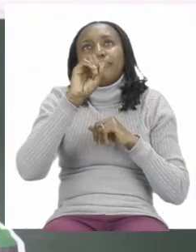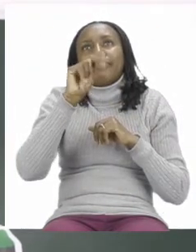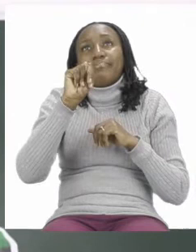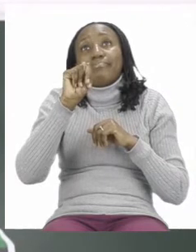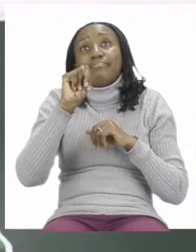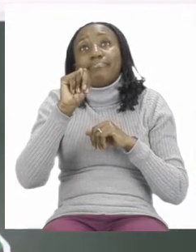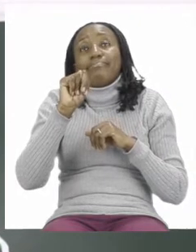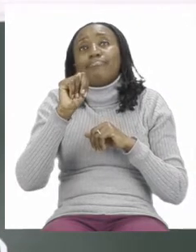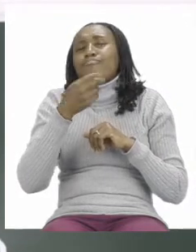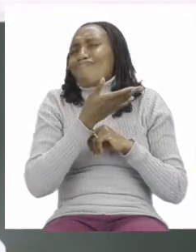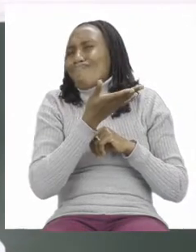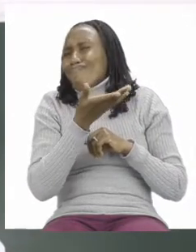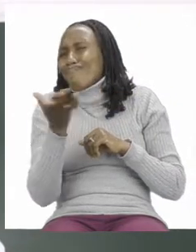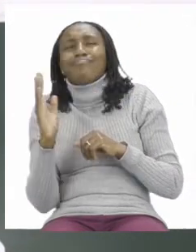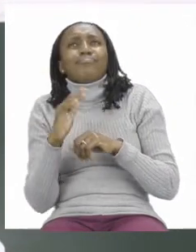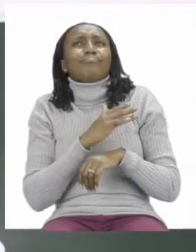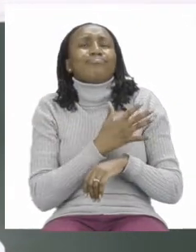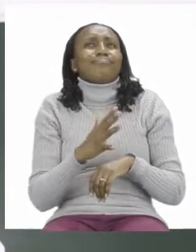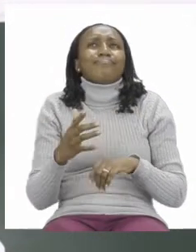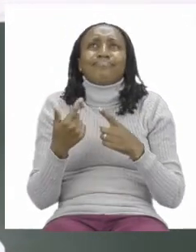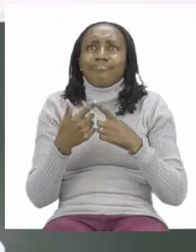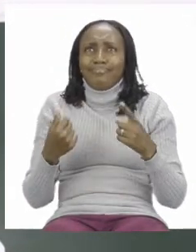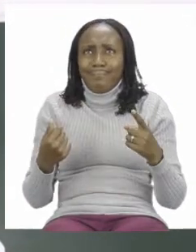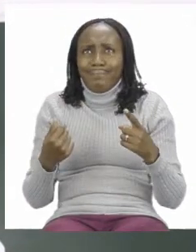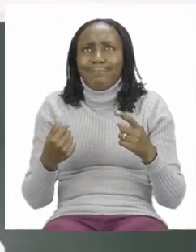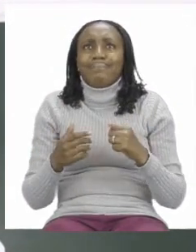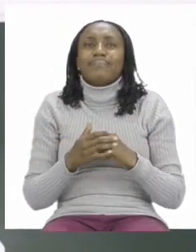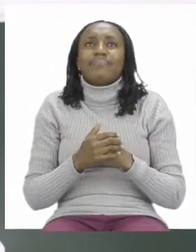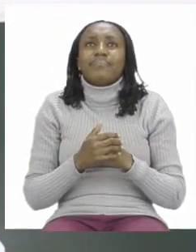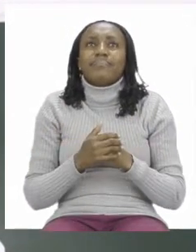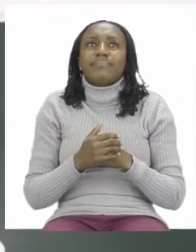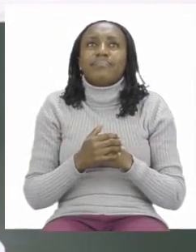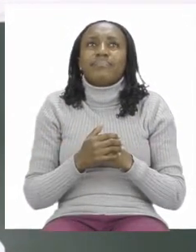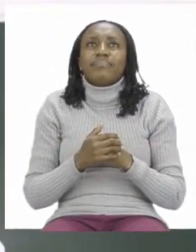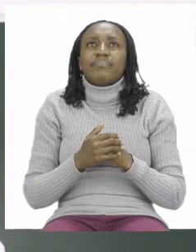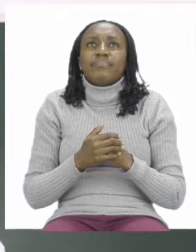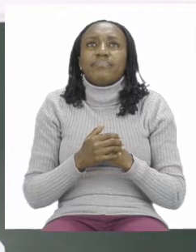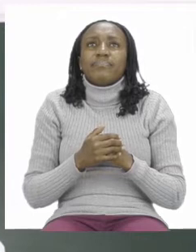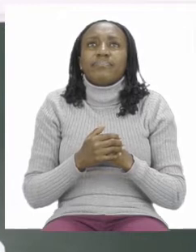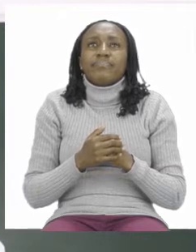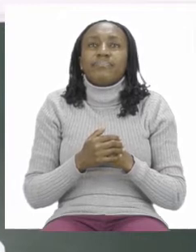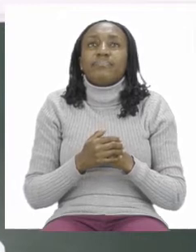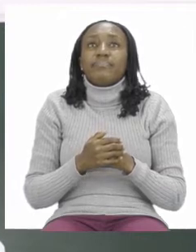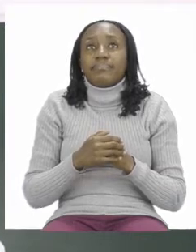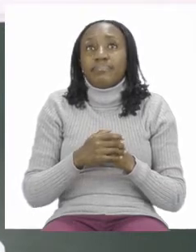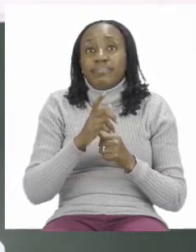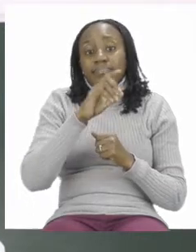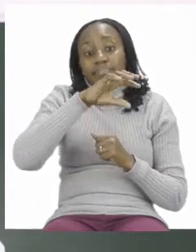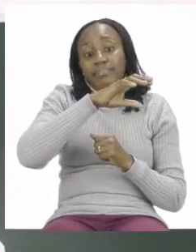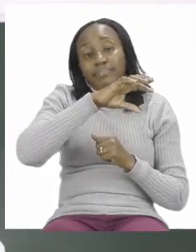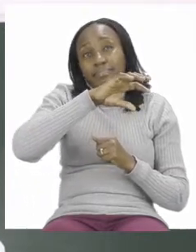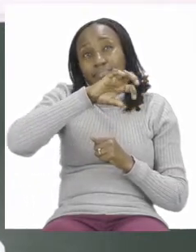where all our dams and rivers get their water from. Then we also have a picture of